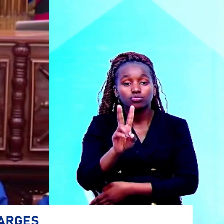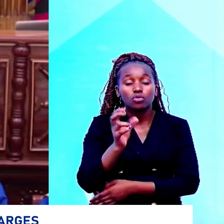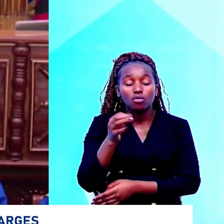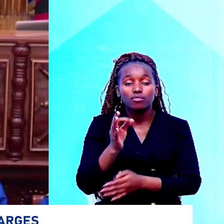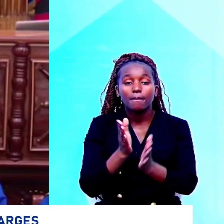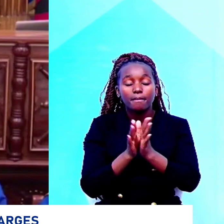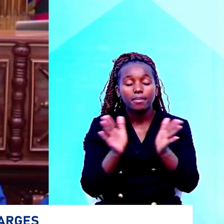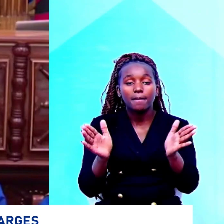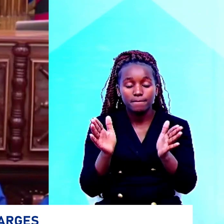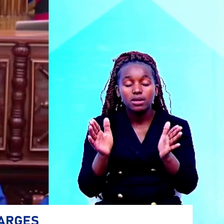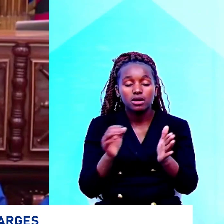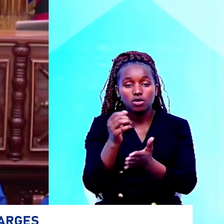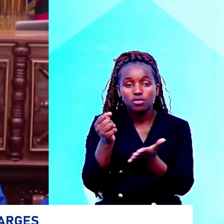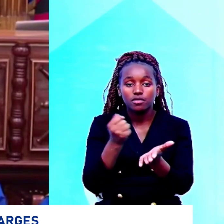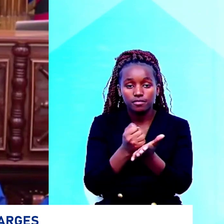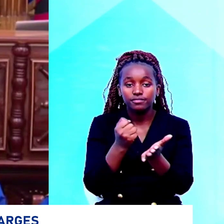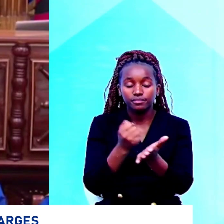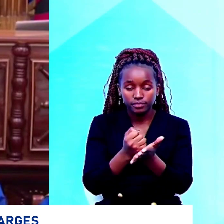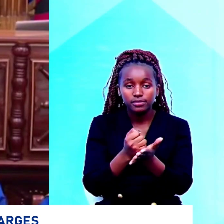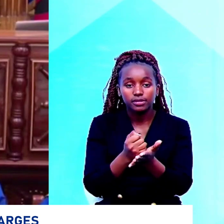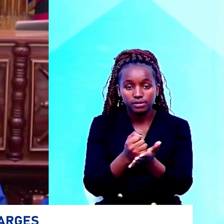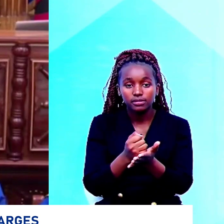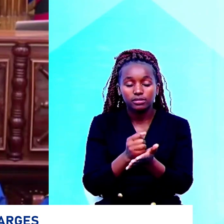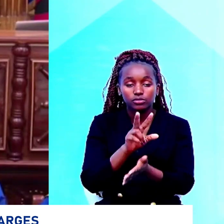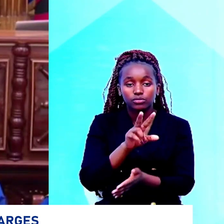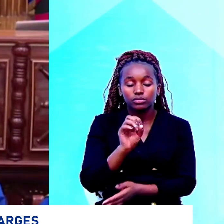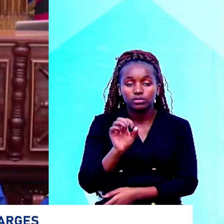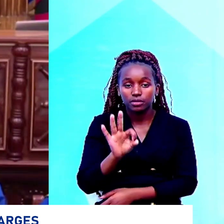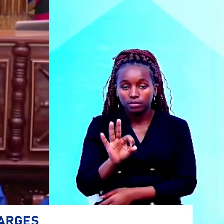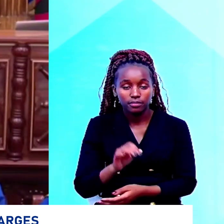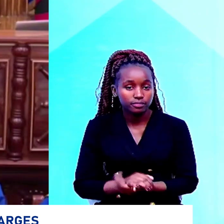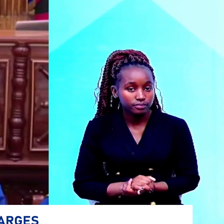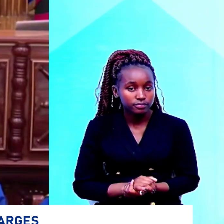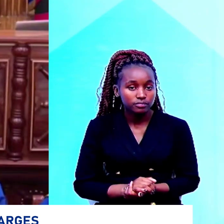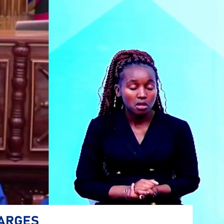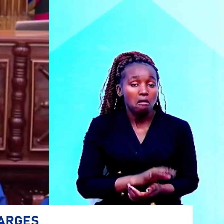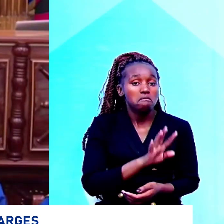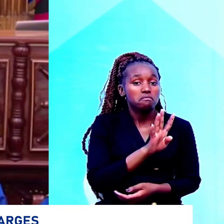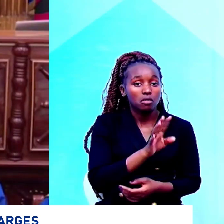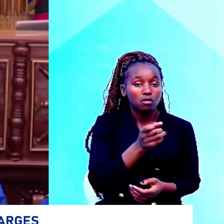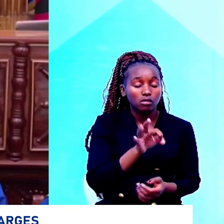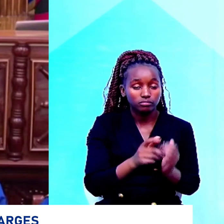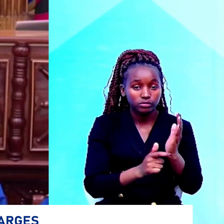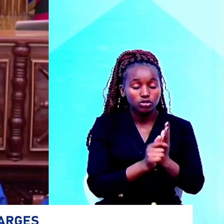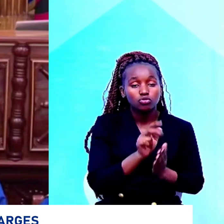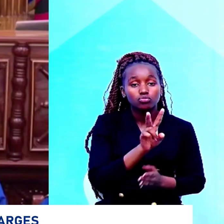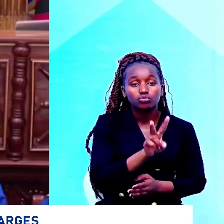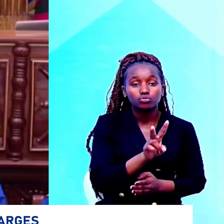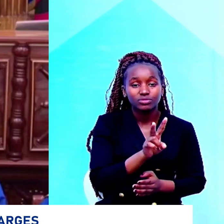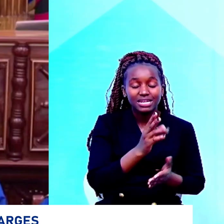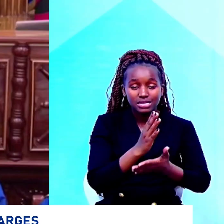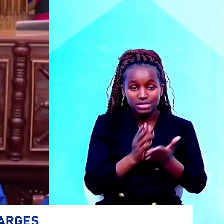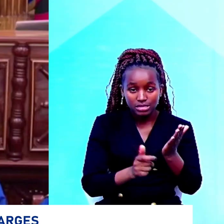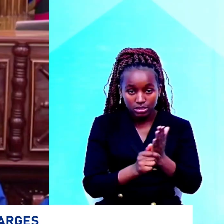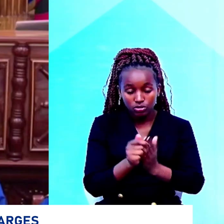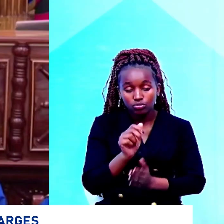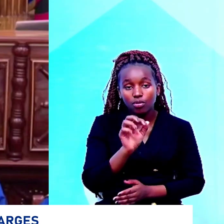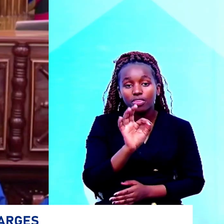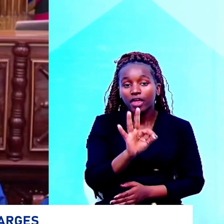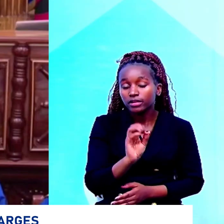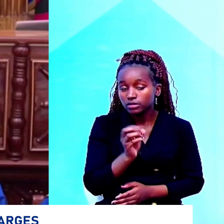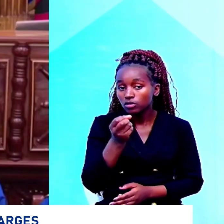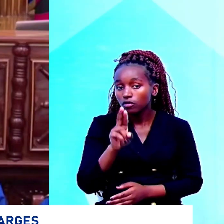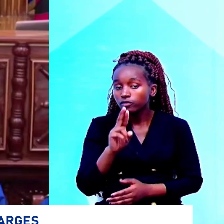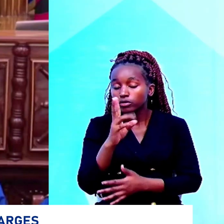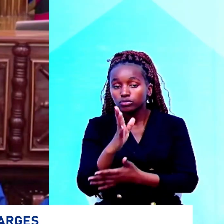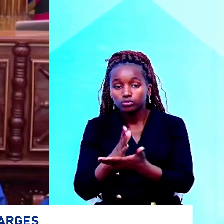Officer Ethics Act 2003. 4, Sections 2, Section 30, subsection 2, and